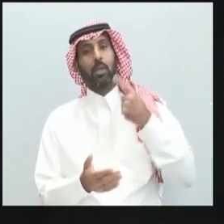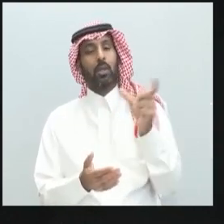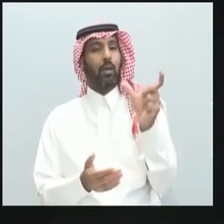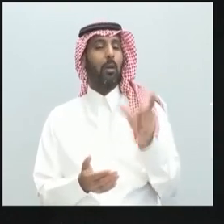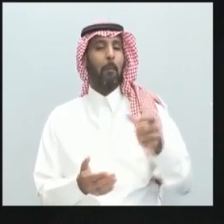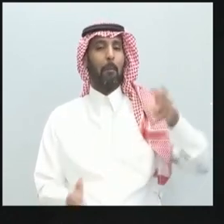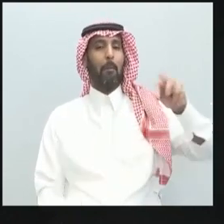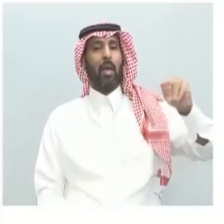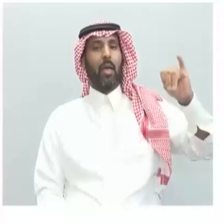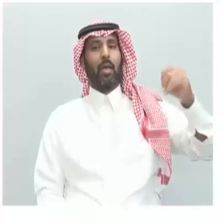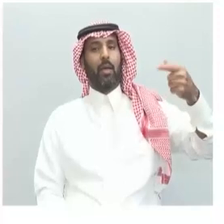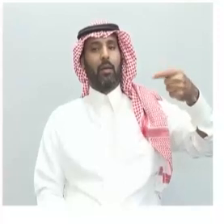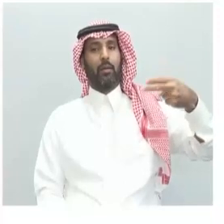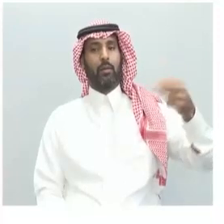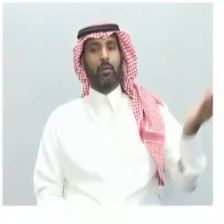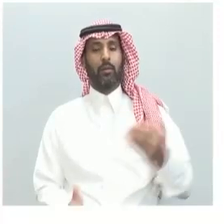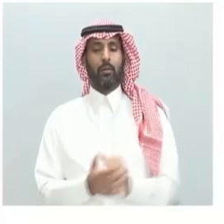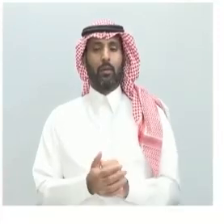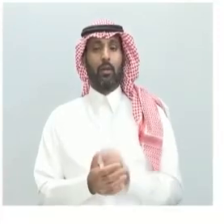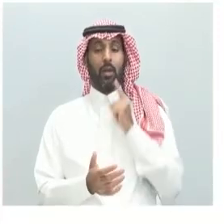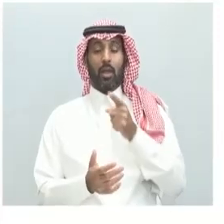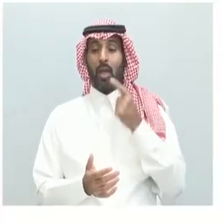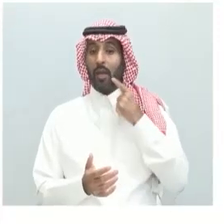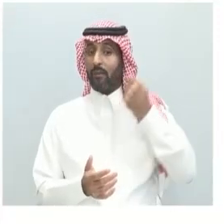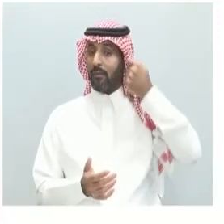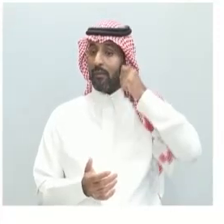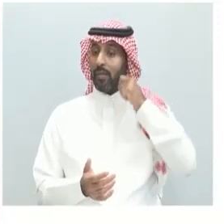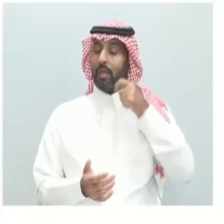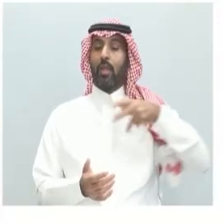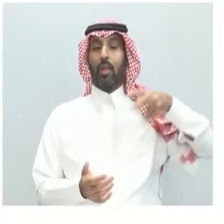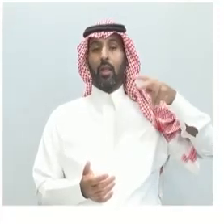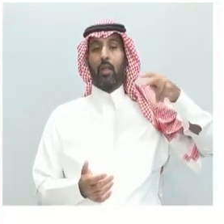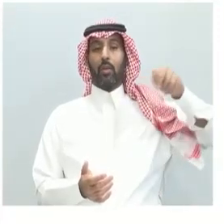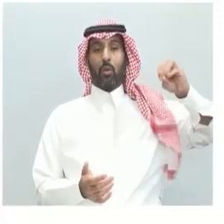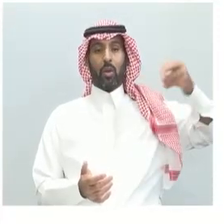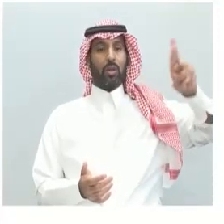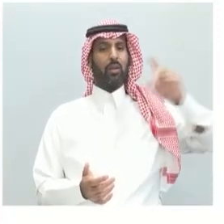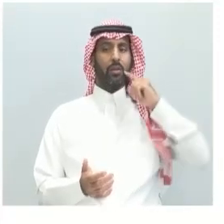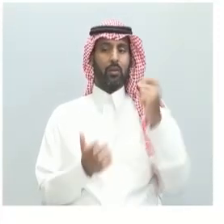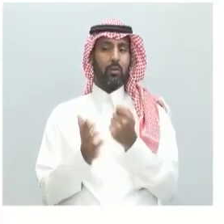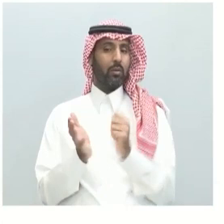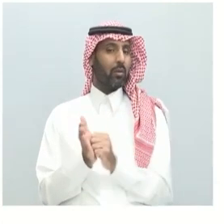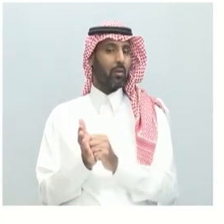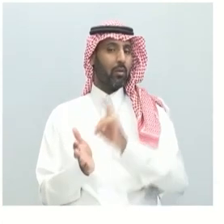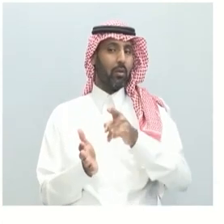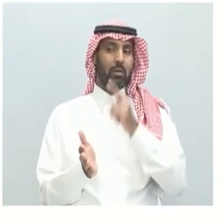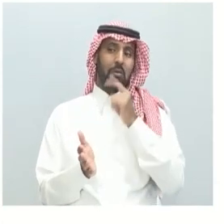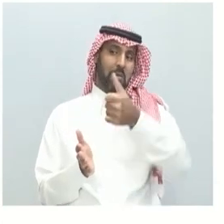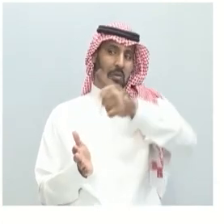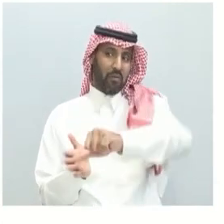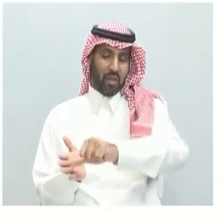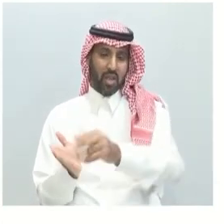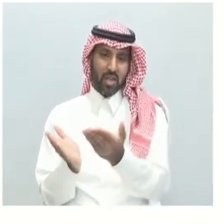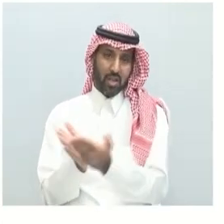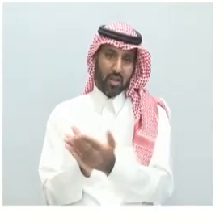or might. For example here, if Noura doesn't do the homework, she may fail the class. She